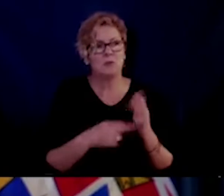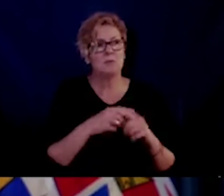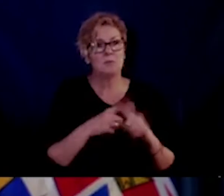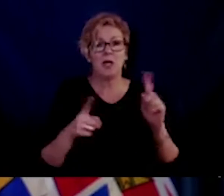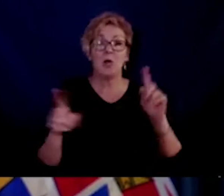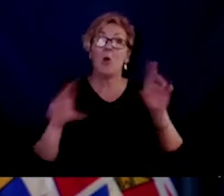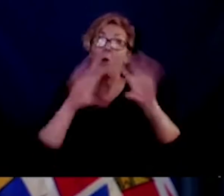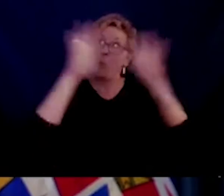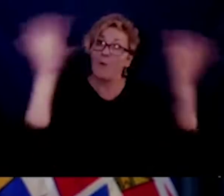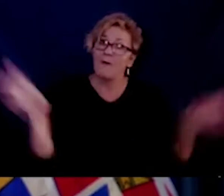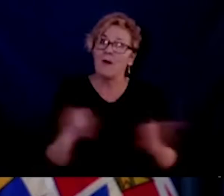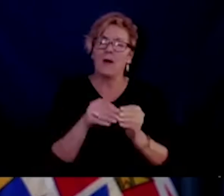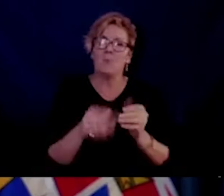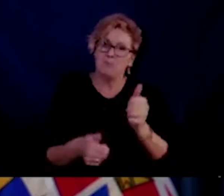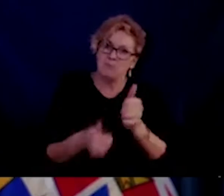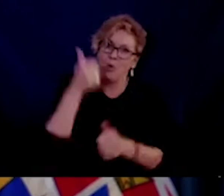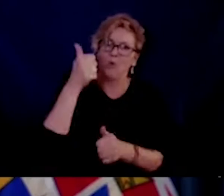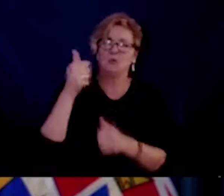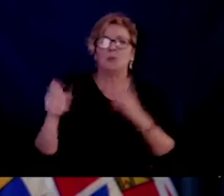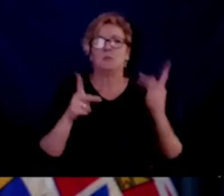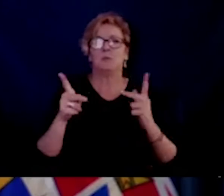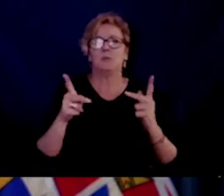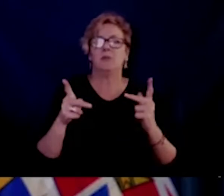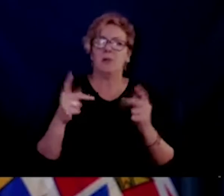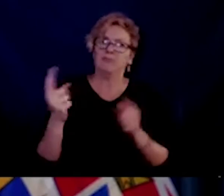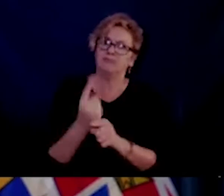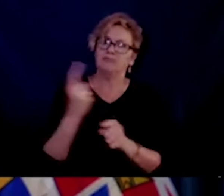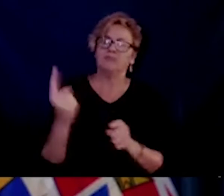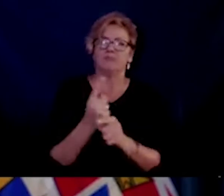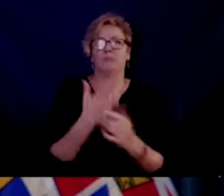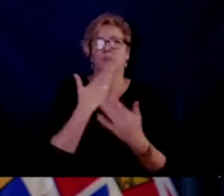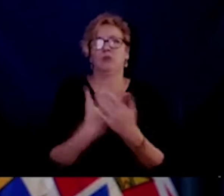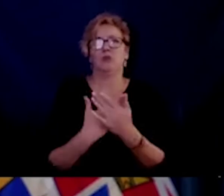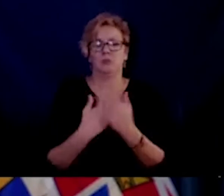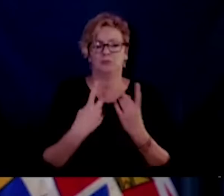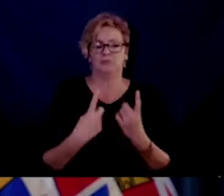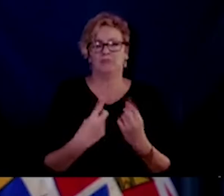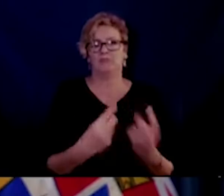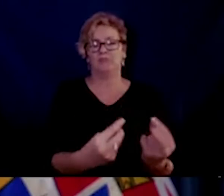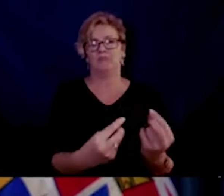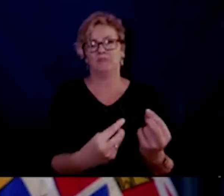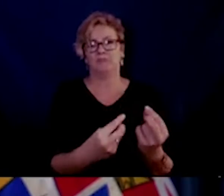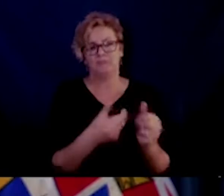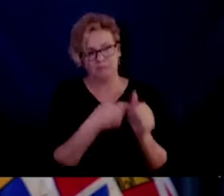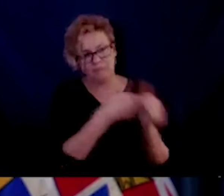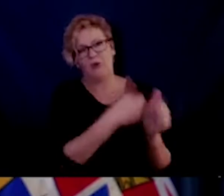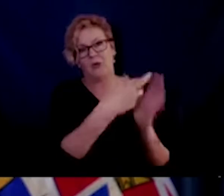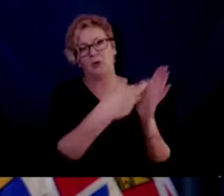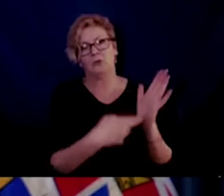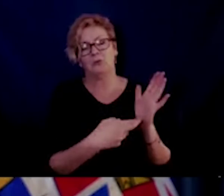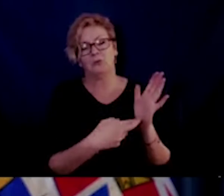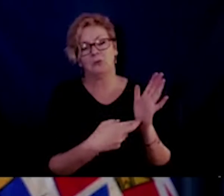stuck with them. So those are the things that I mean, we have to say that most people are doing it right, but we're now at the